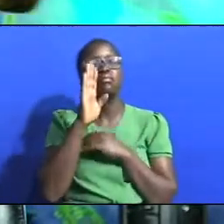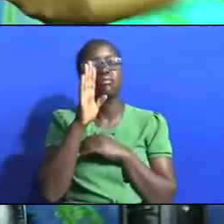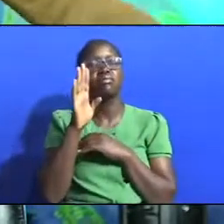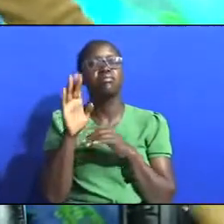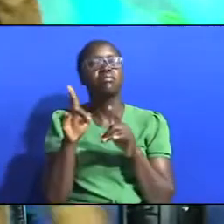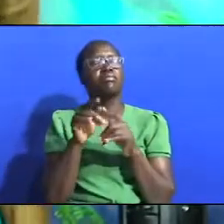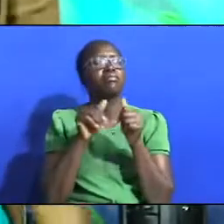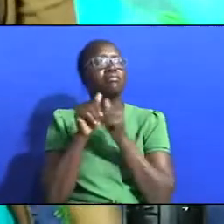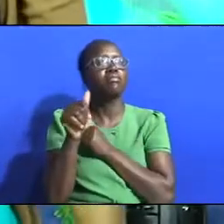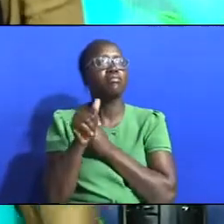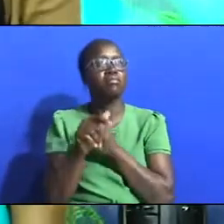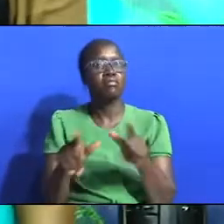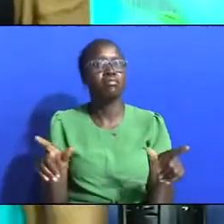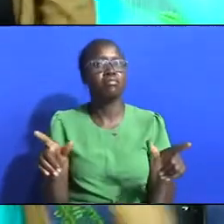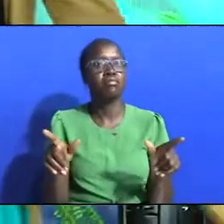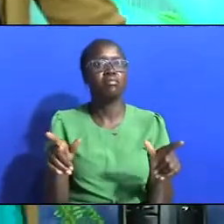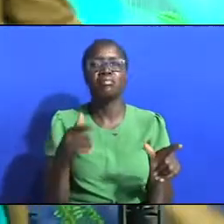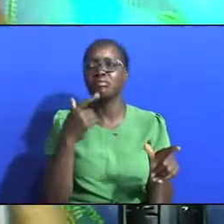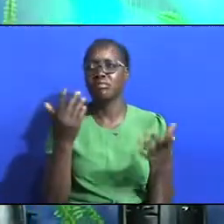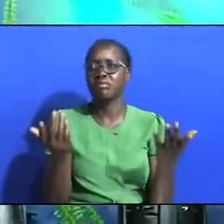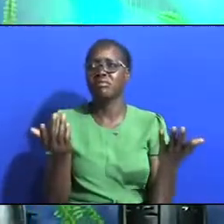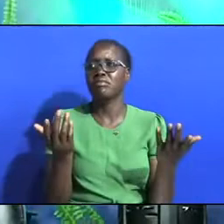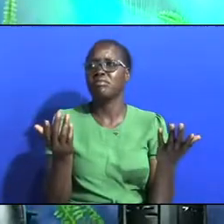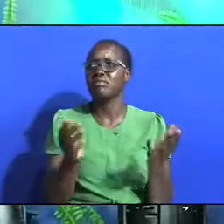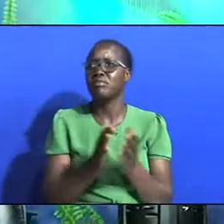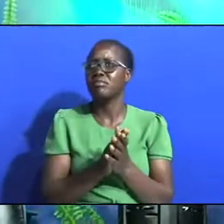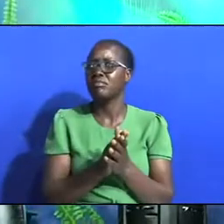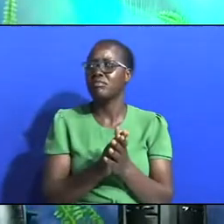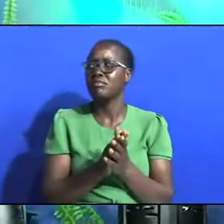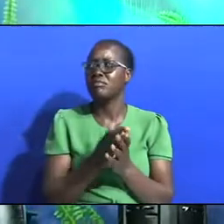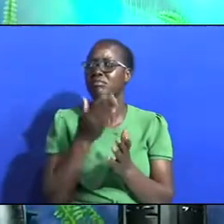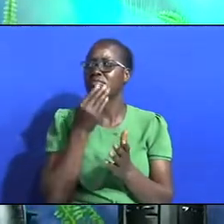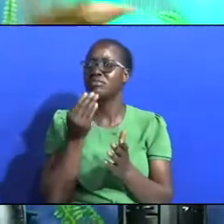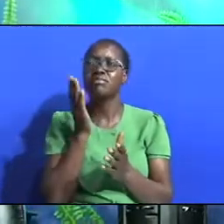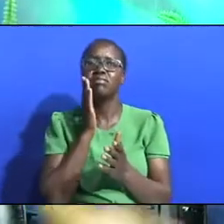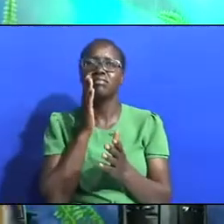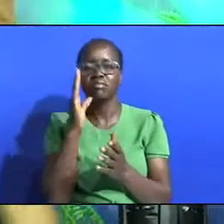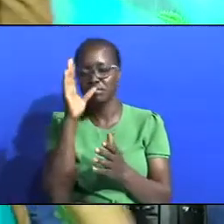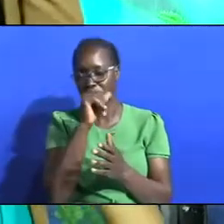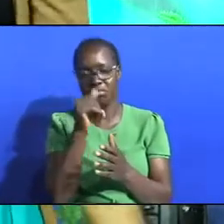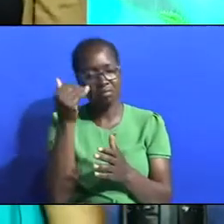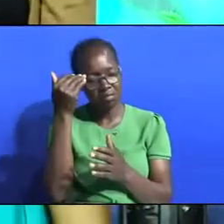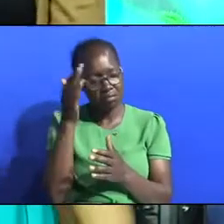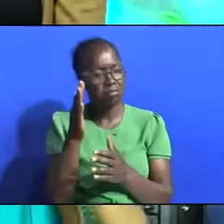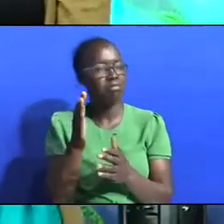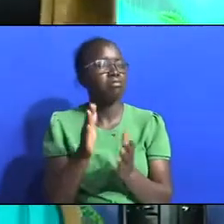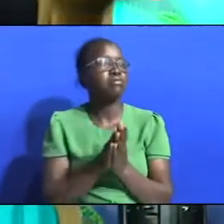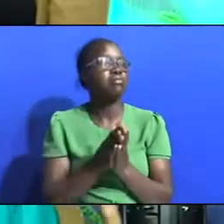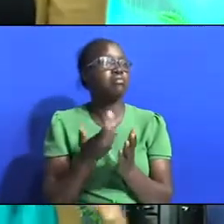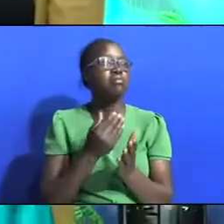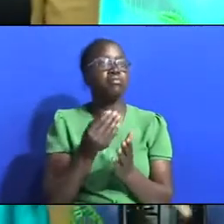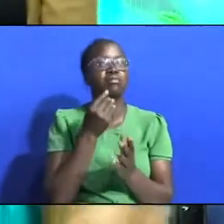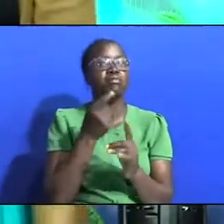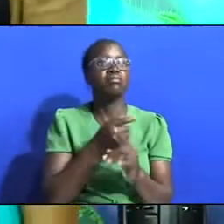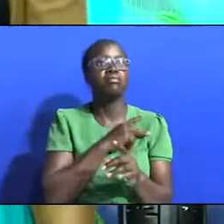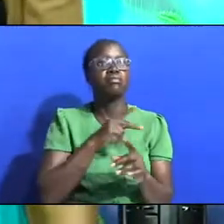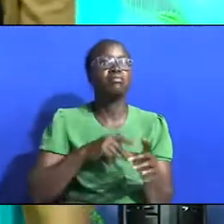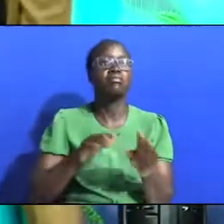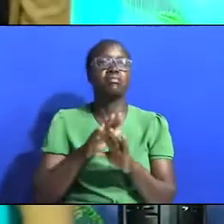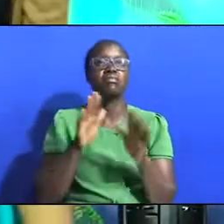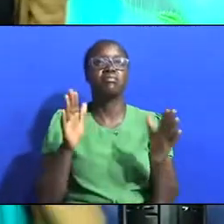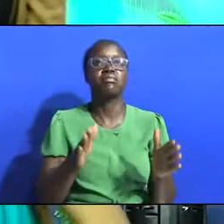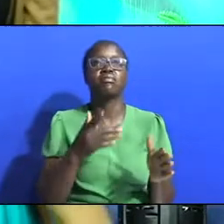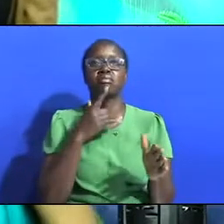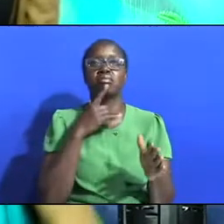in a faraway land. You know, they would have said, our daddy and mommy are not here. They won't know that we ate from the king's table.